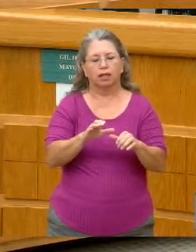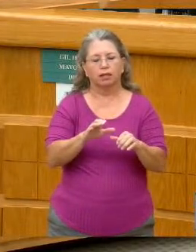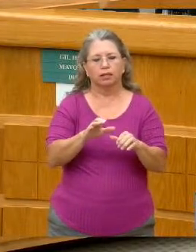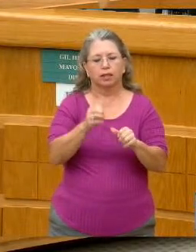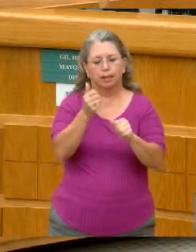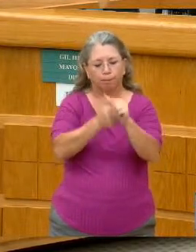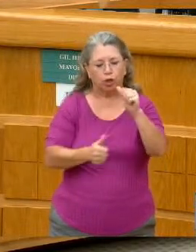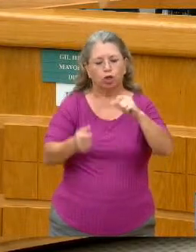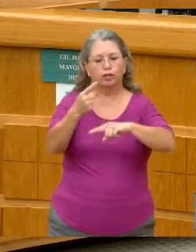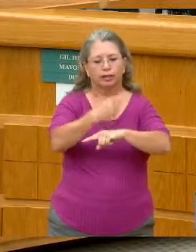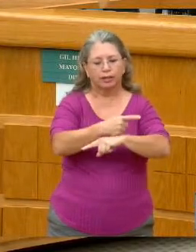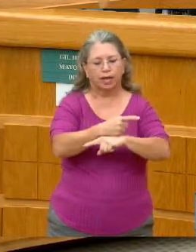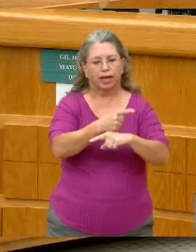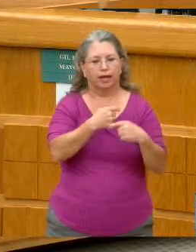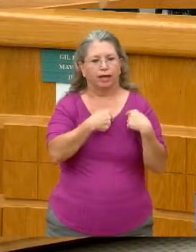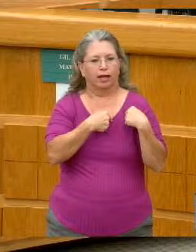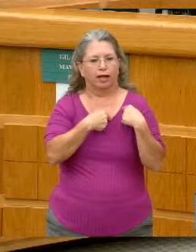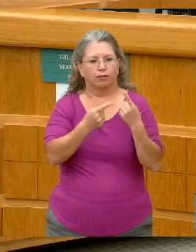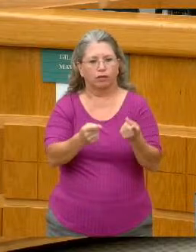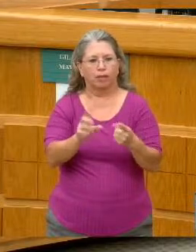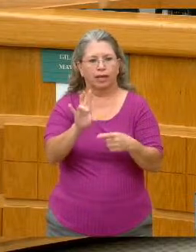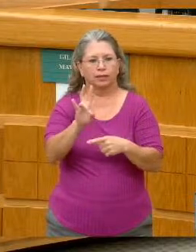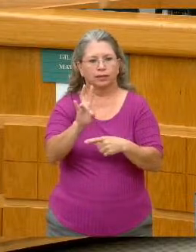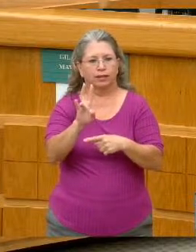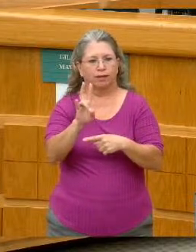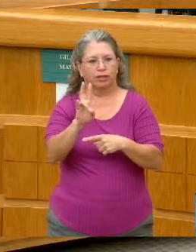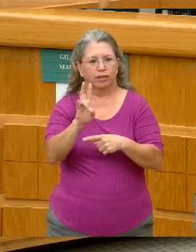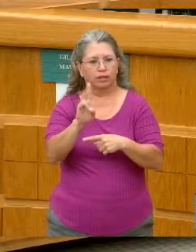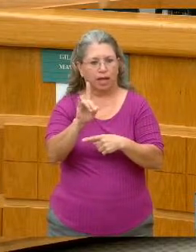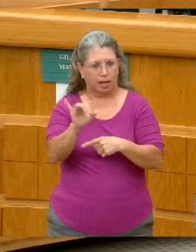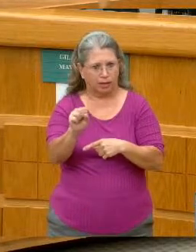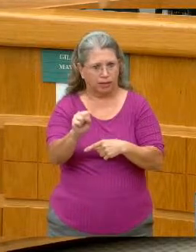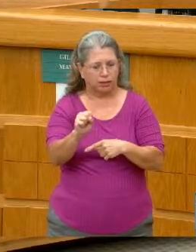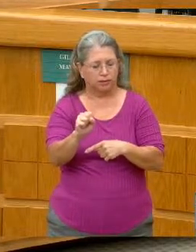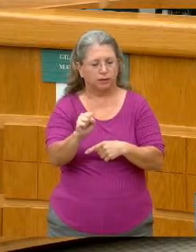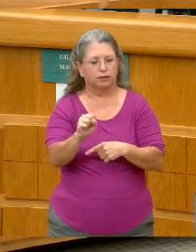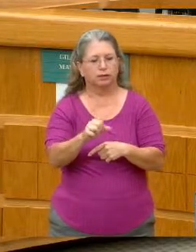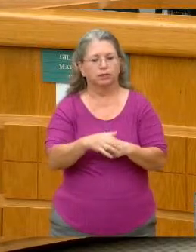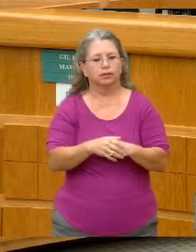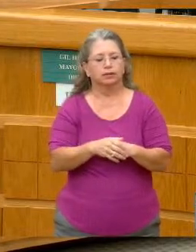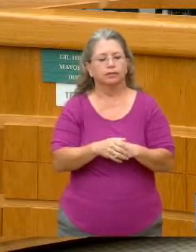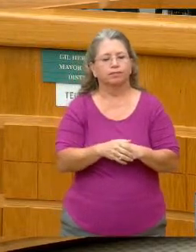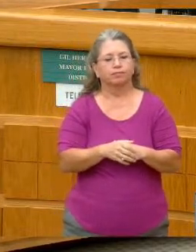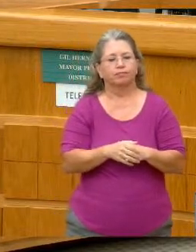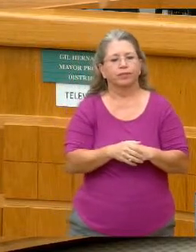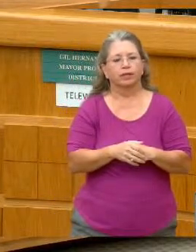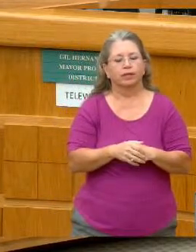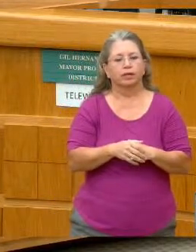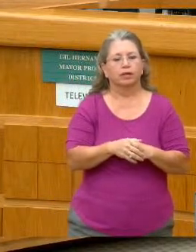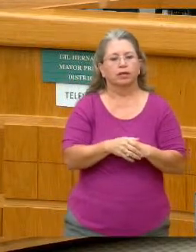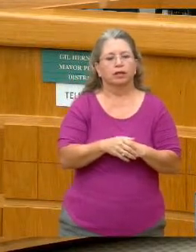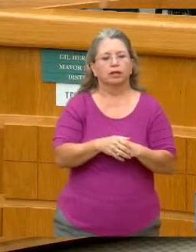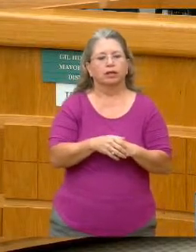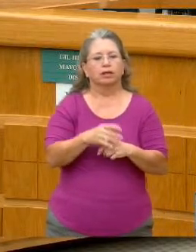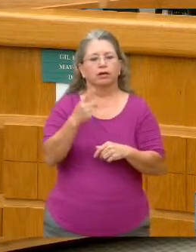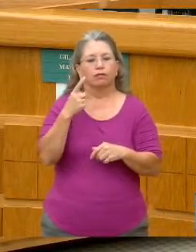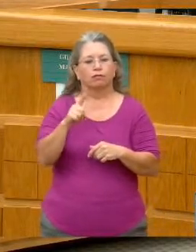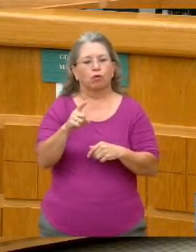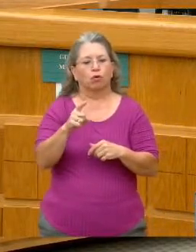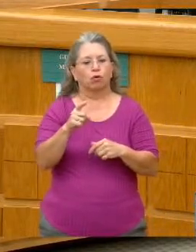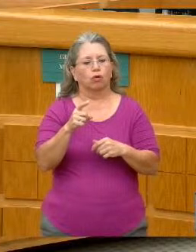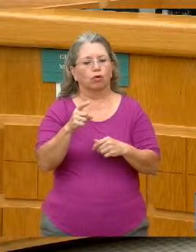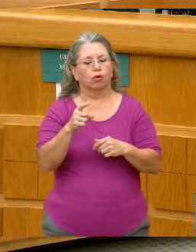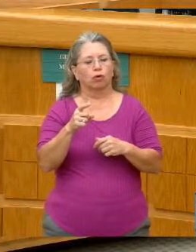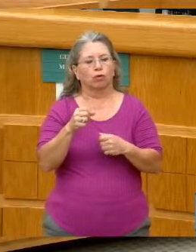per day over the past 7 days from these mobile testing stations. And then for the public health region, we're down to